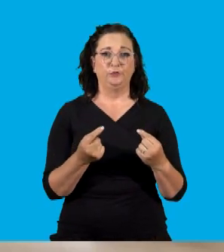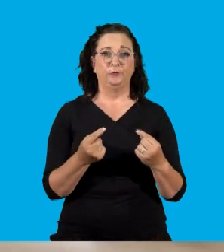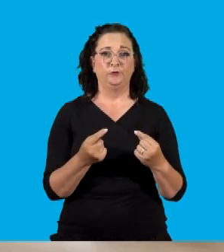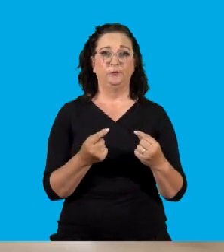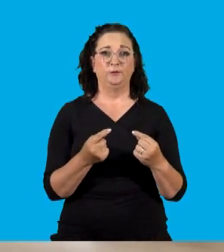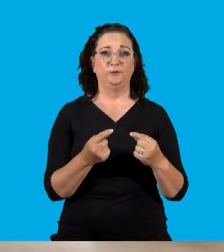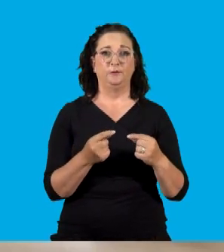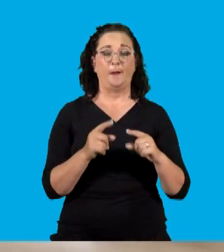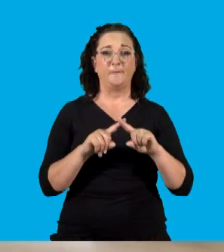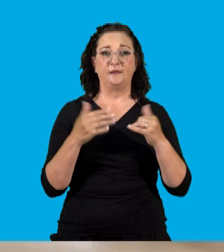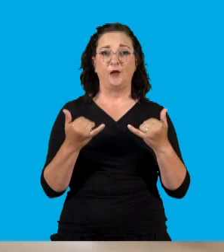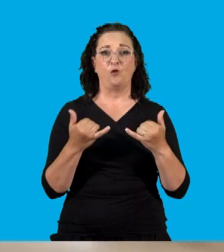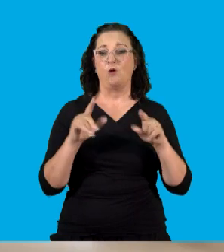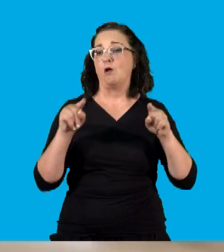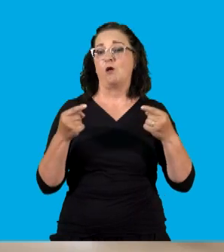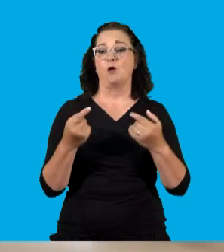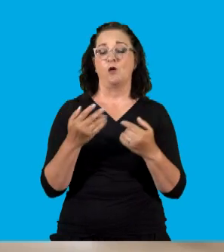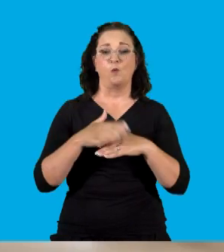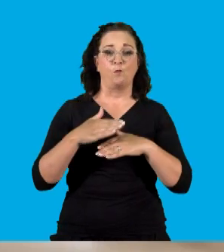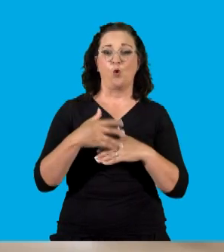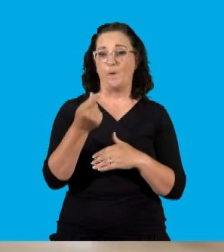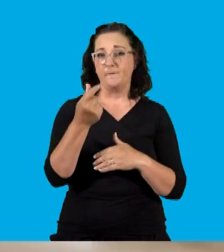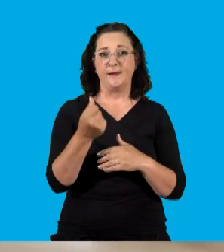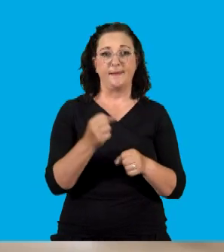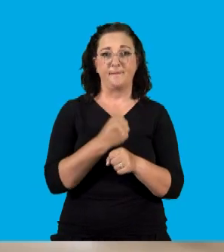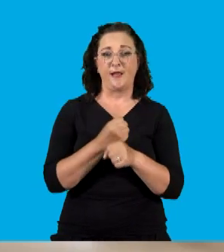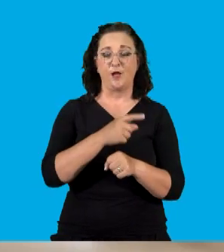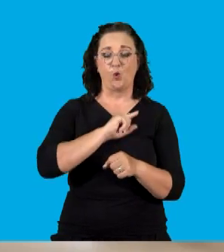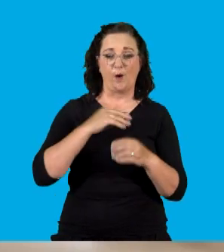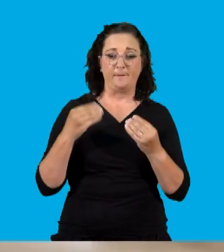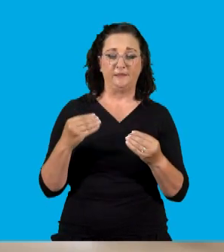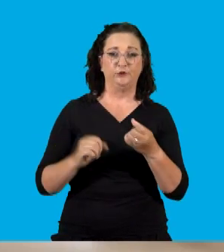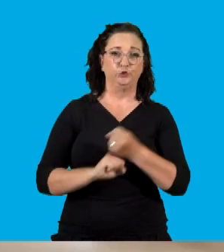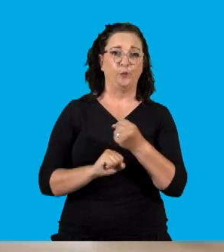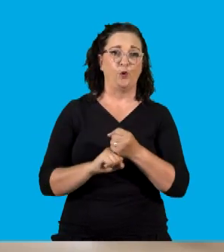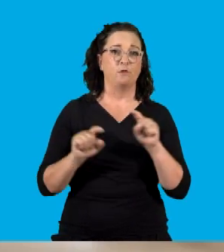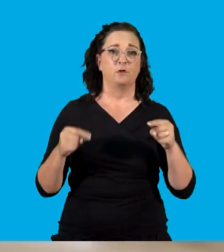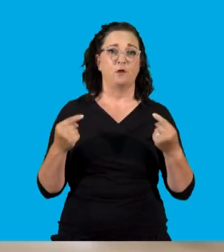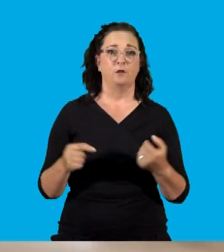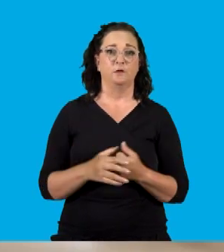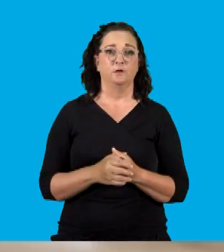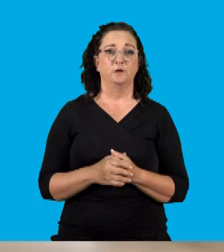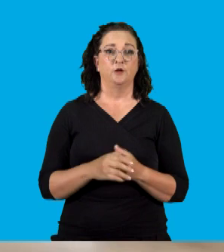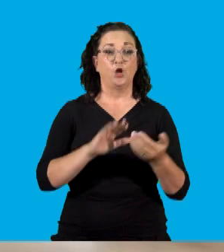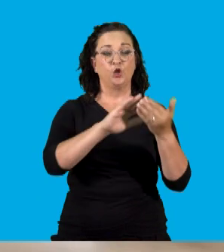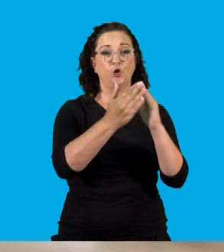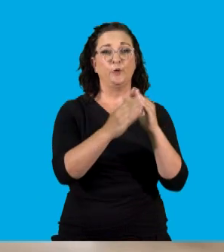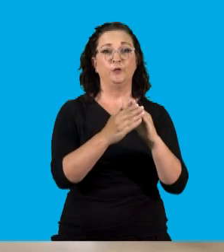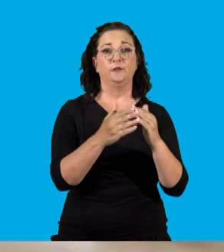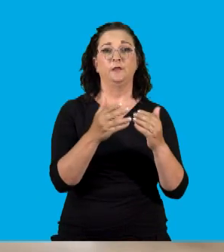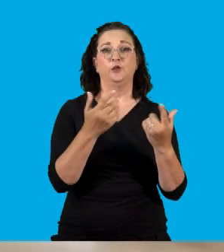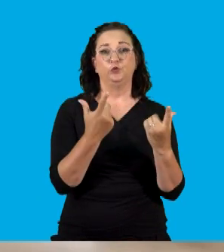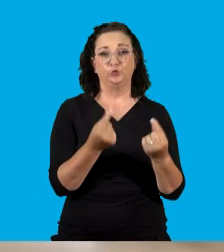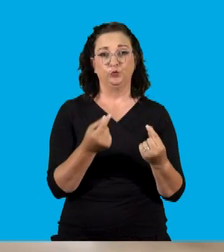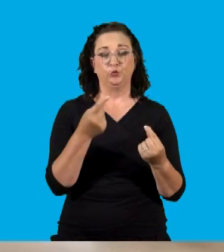normally happen is the business will not be able to make money because there won't be any customers coming to buy in that particular business. Or it can happen that community